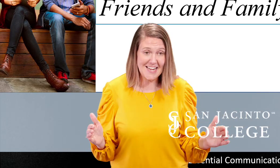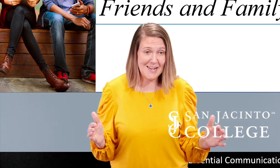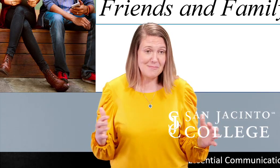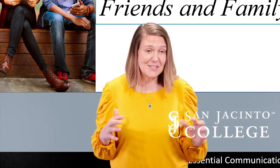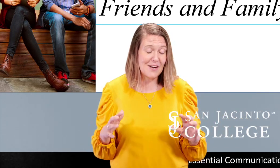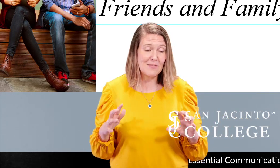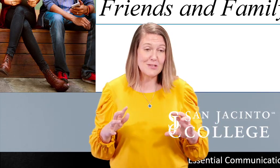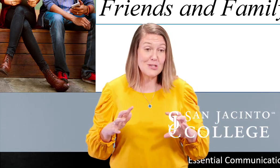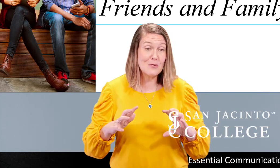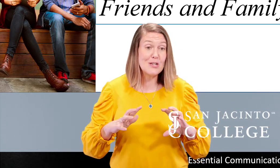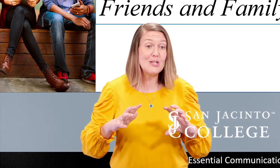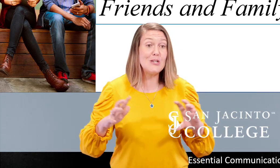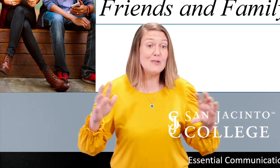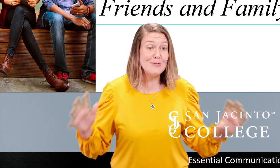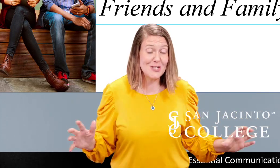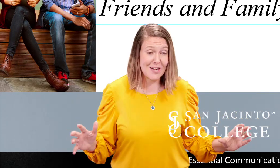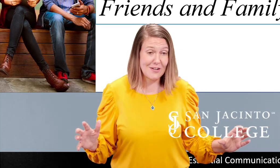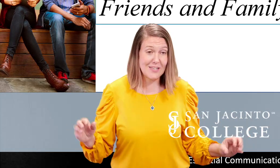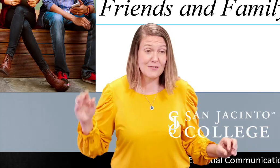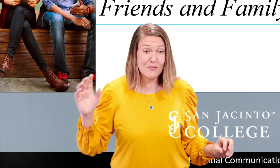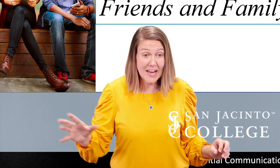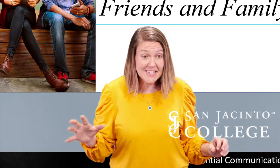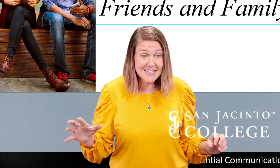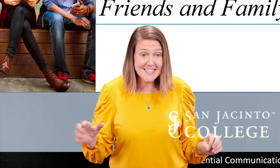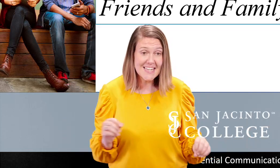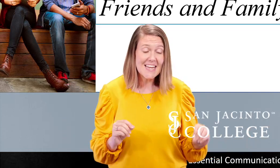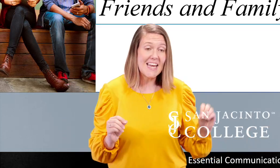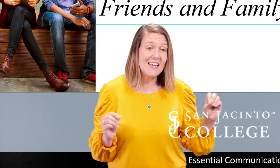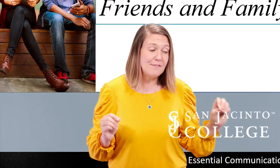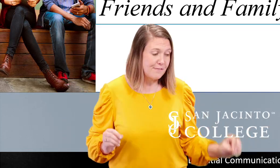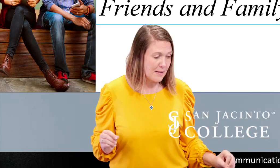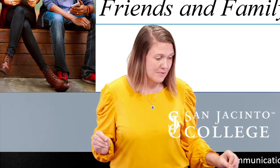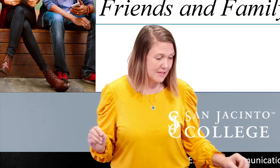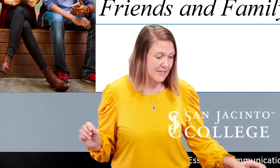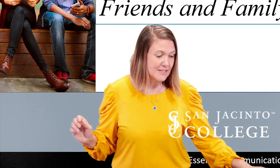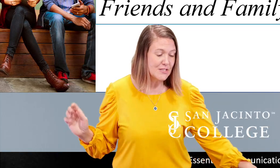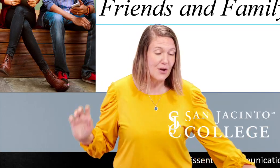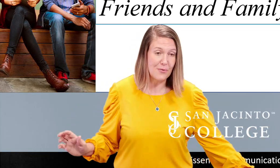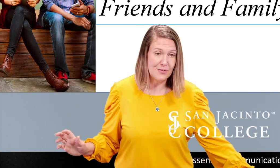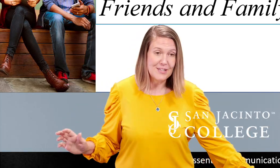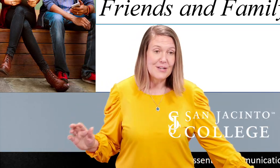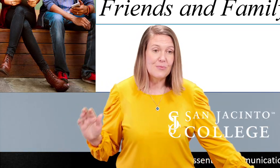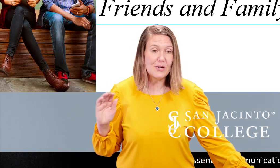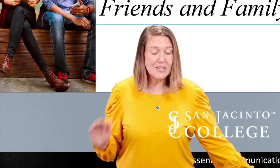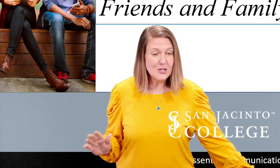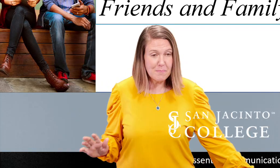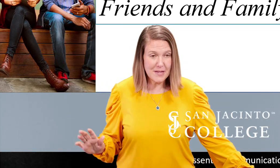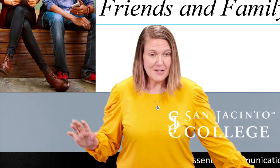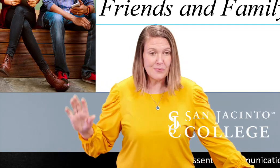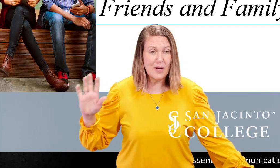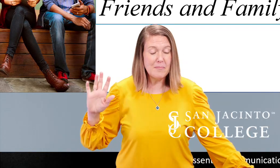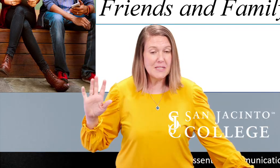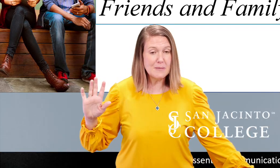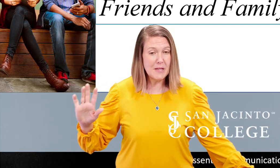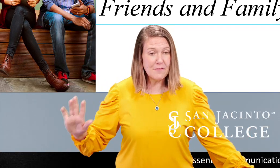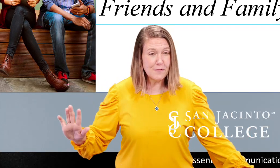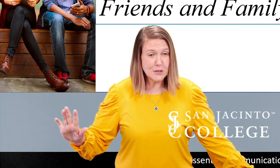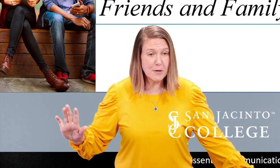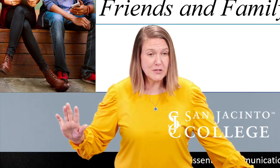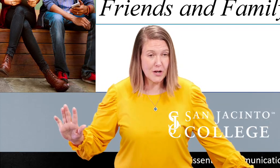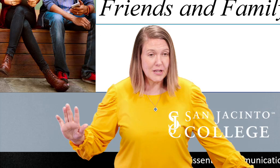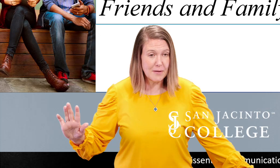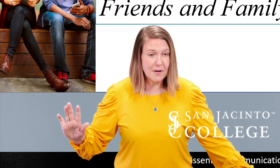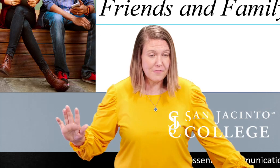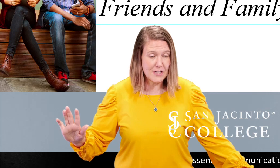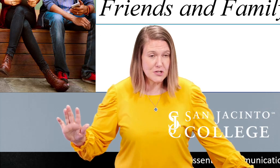amount of time to cover two huge areas, friends and family. So we're going to jump in. I'm going to spend the first